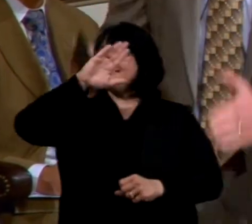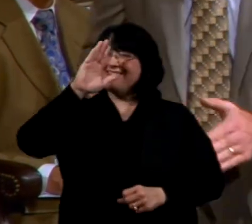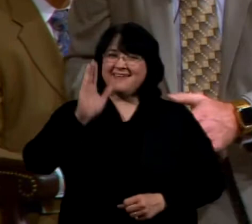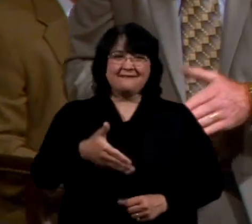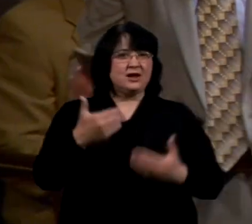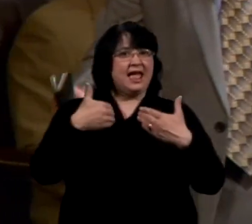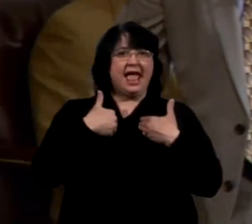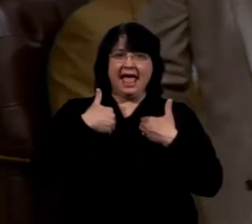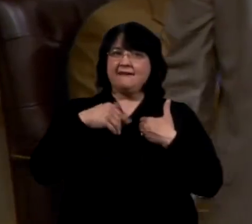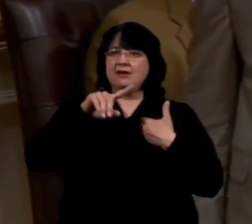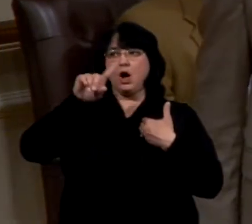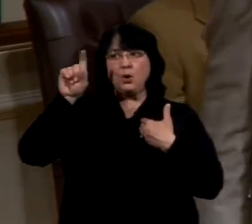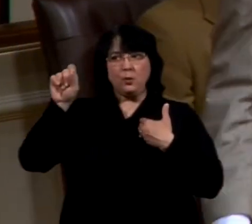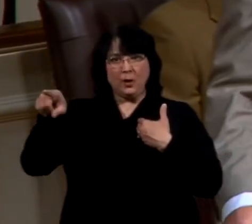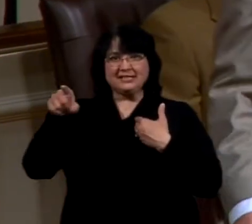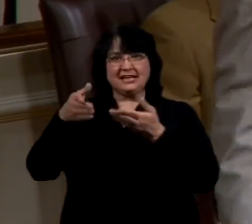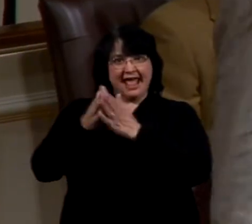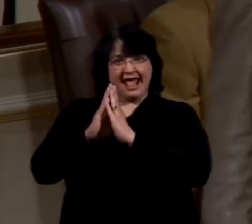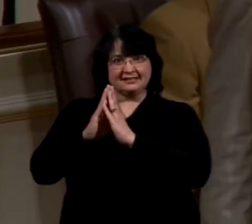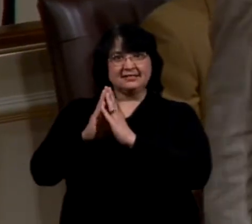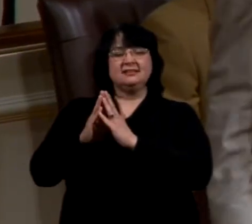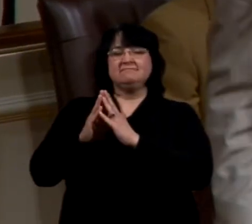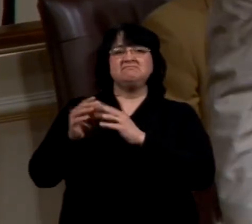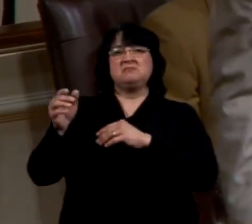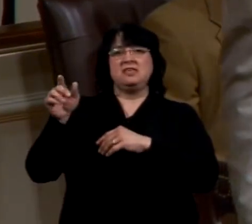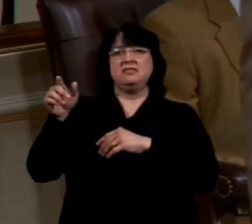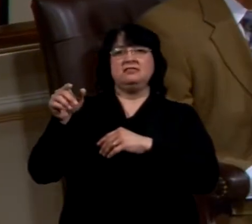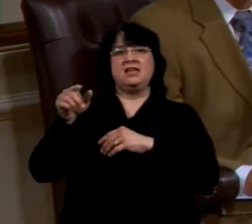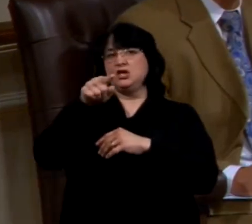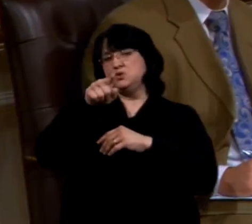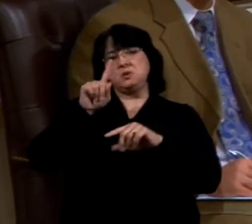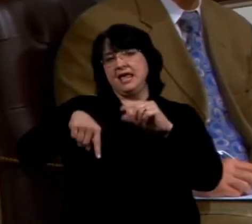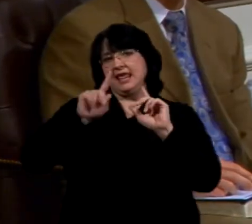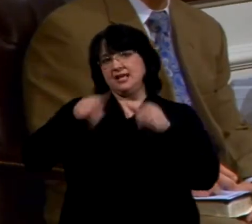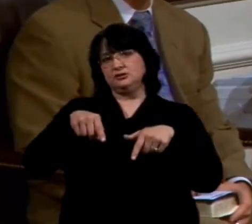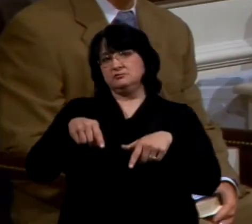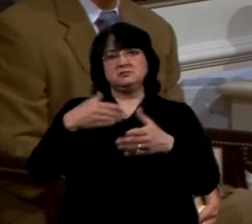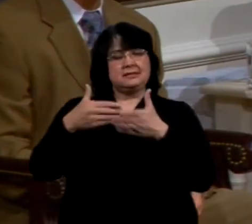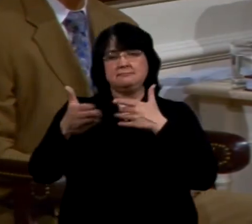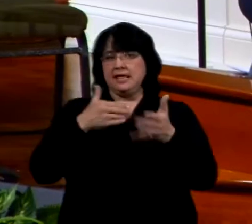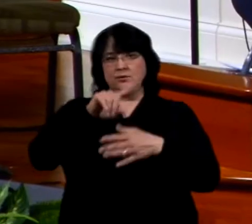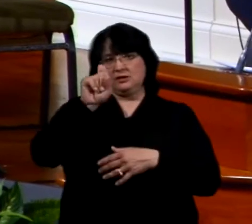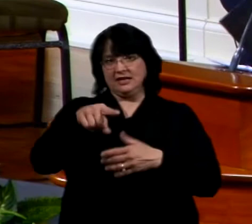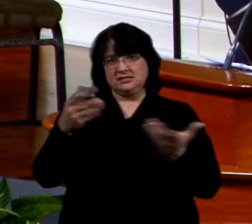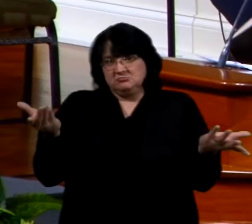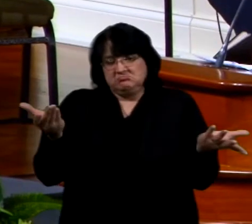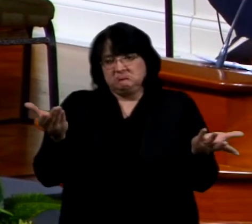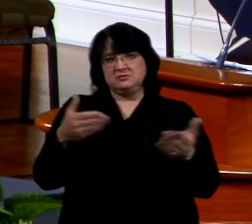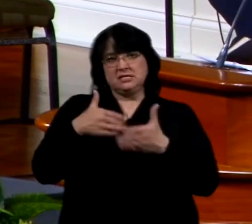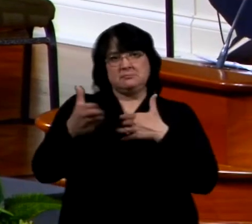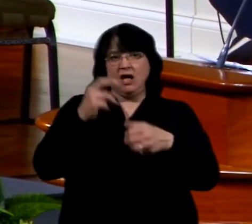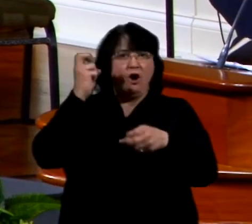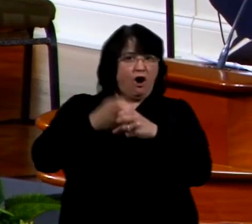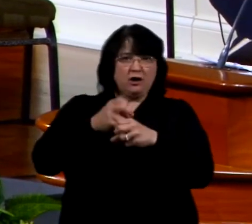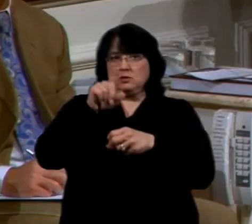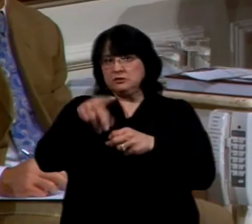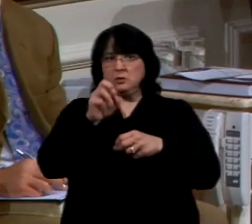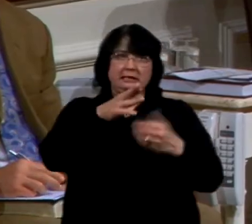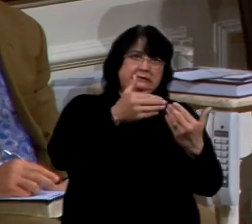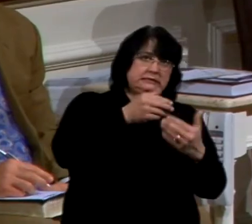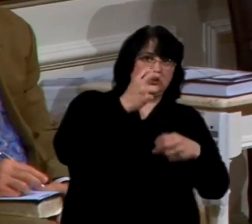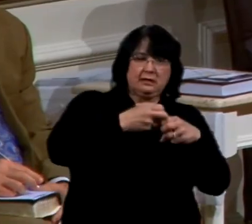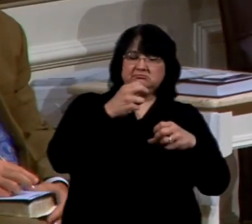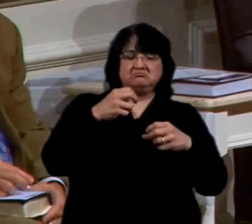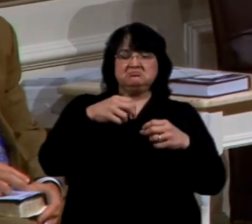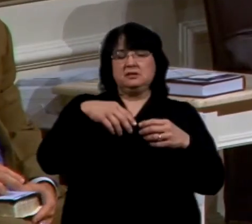a question asked that you can't answer. No matter what the question is. It don't matter how difficult it is. See,